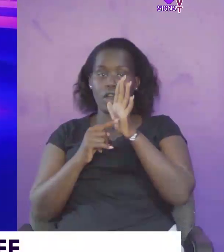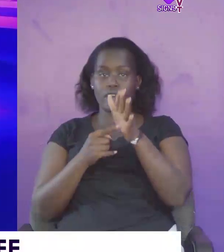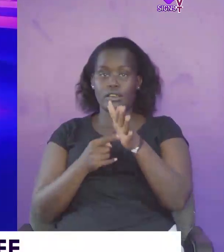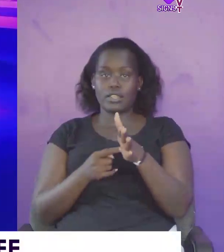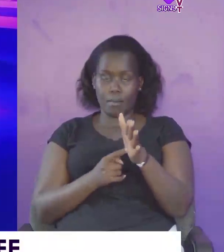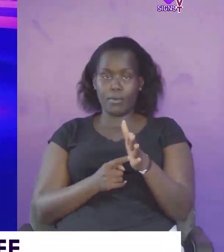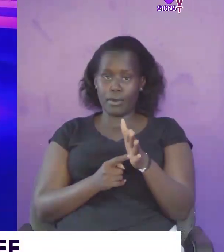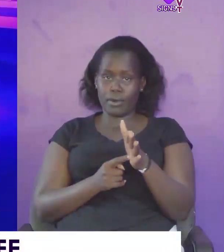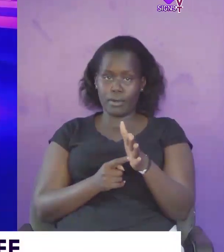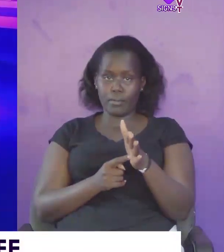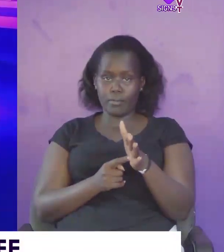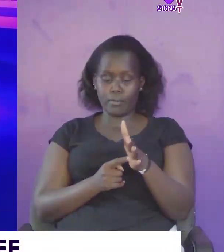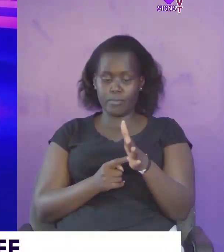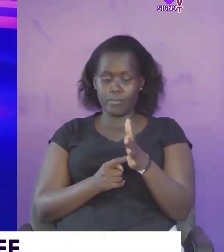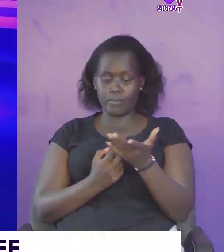for instance, a